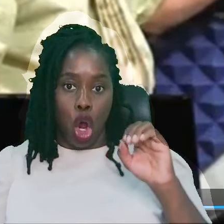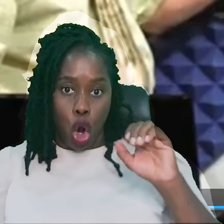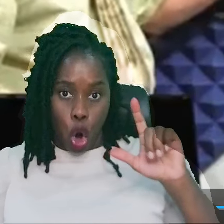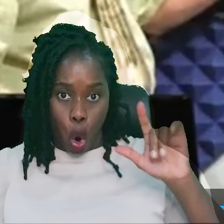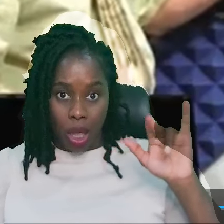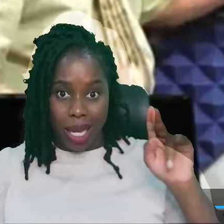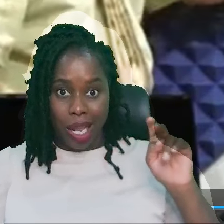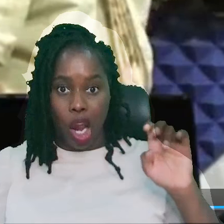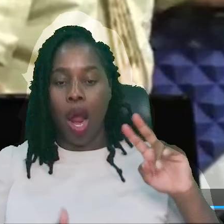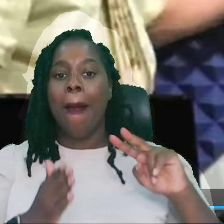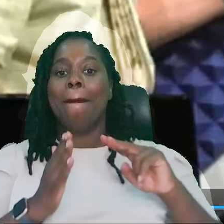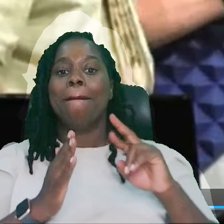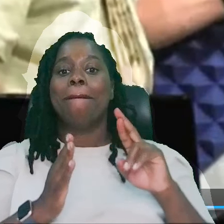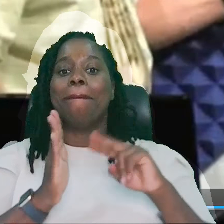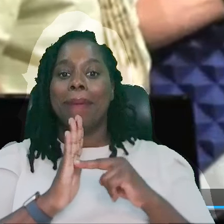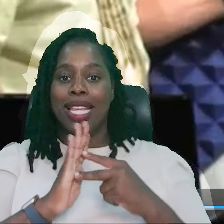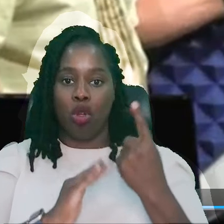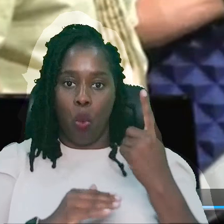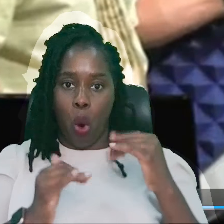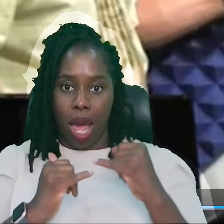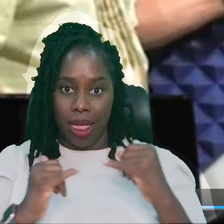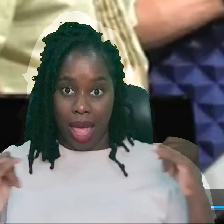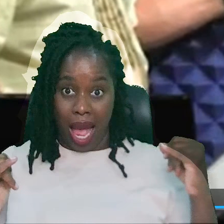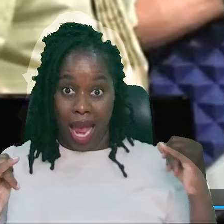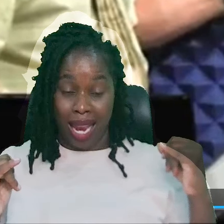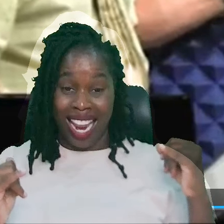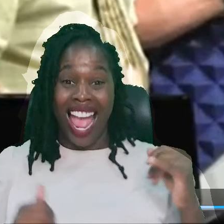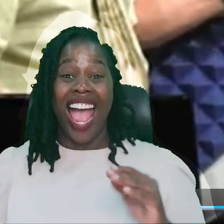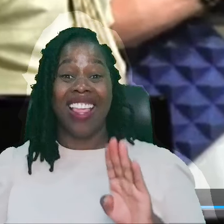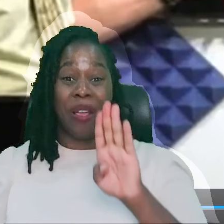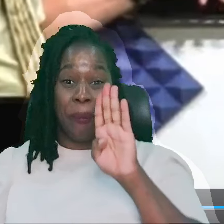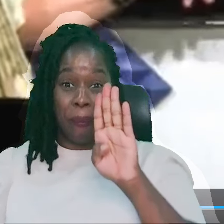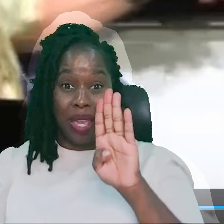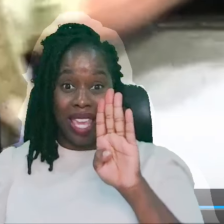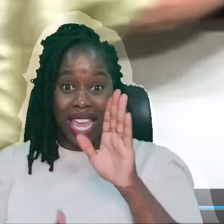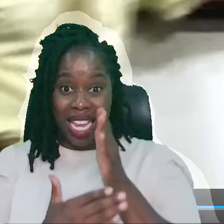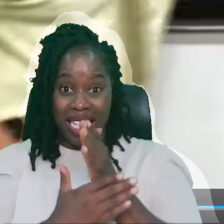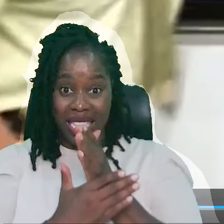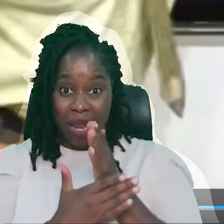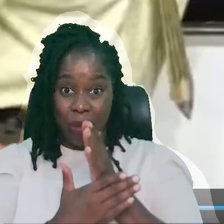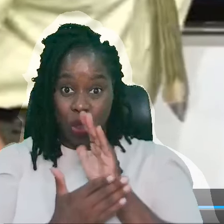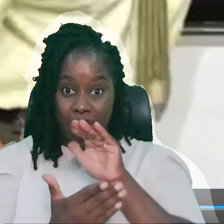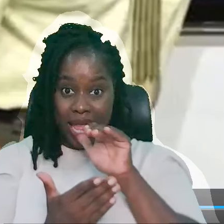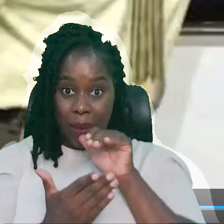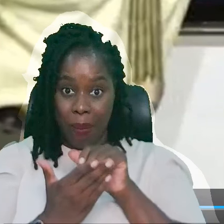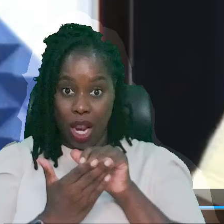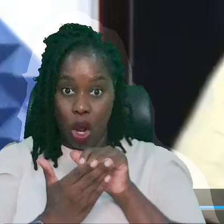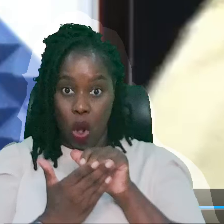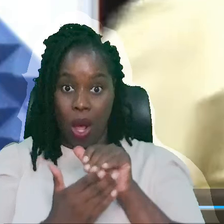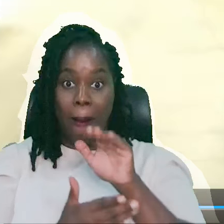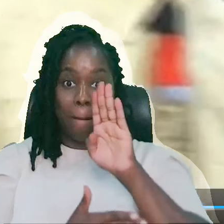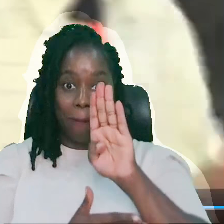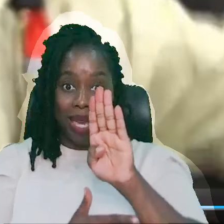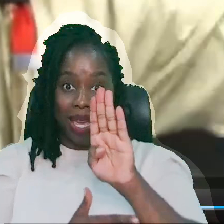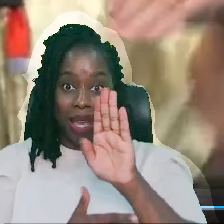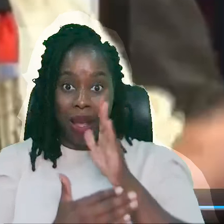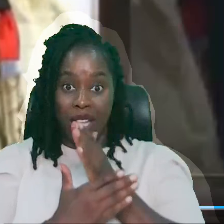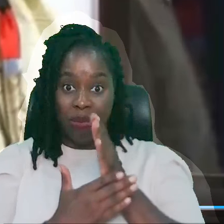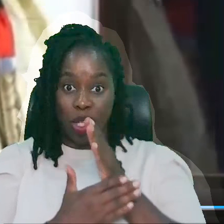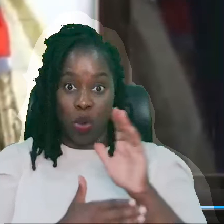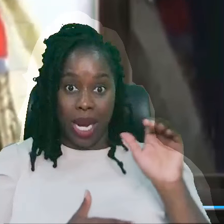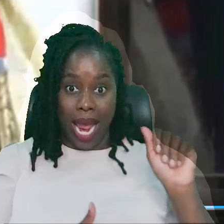one line, and B is in between A and C. B is the one that's